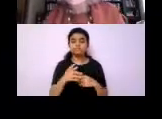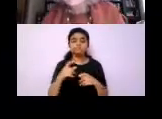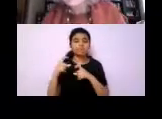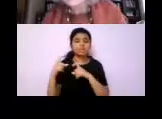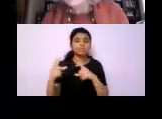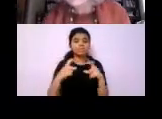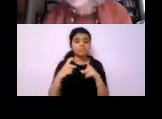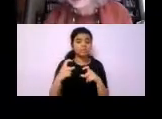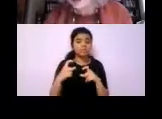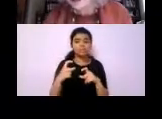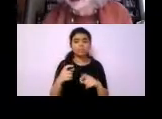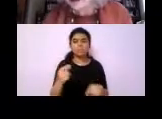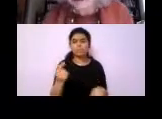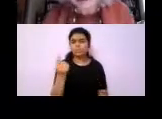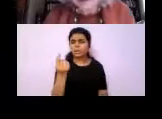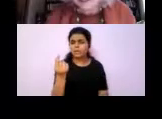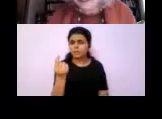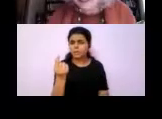practices. Excuse me, it's